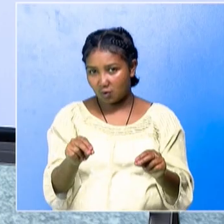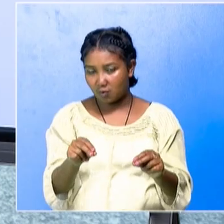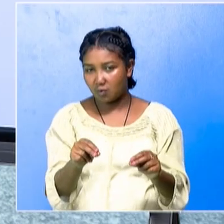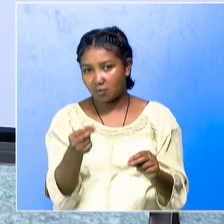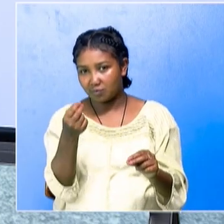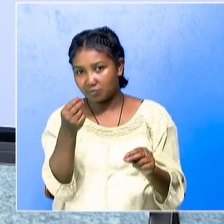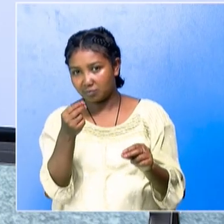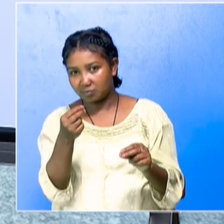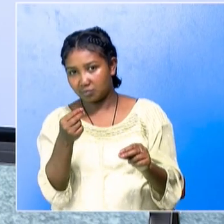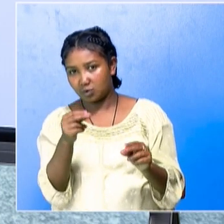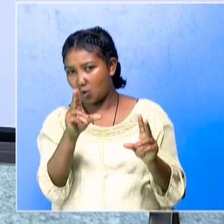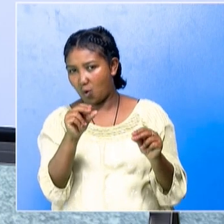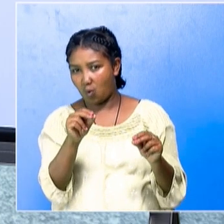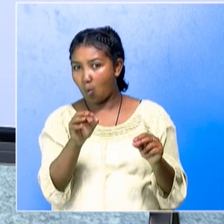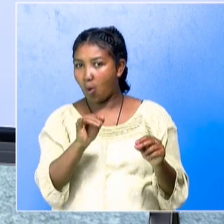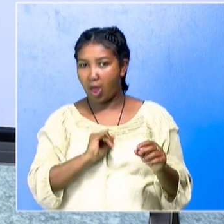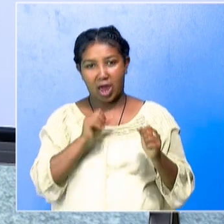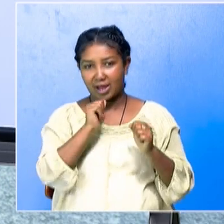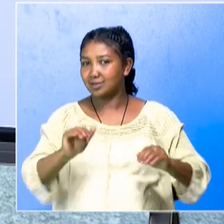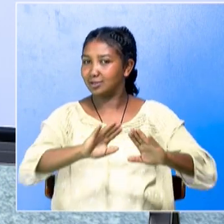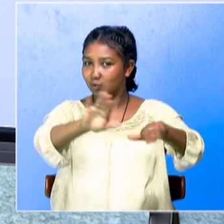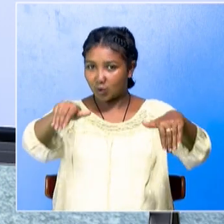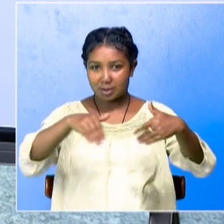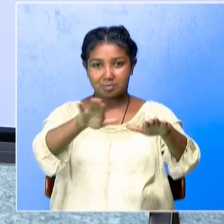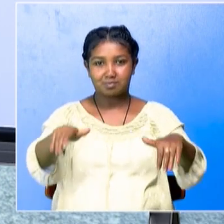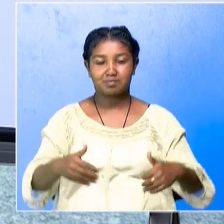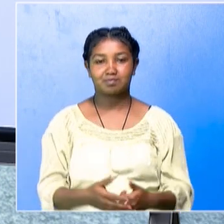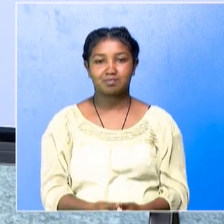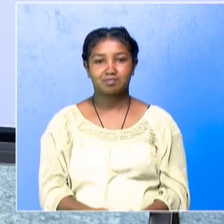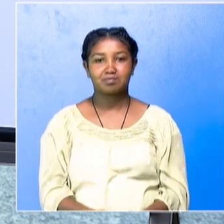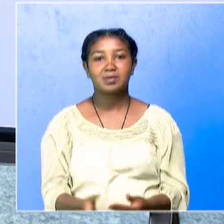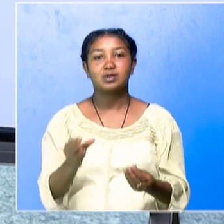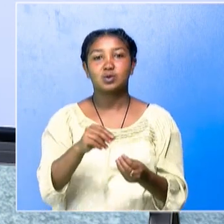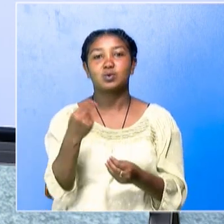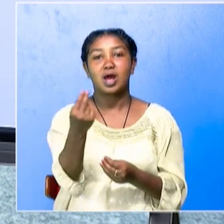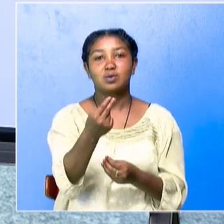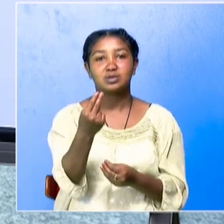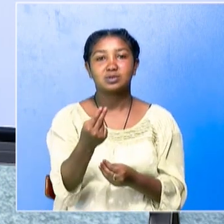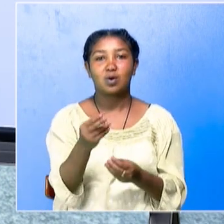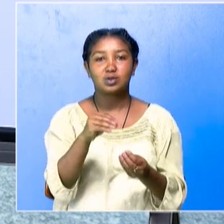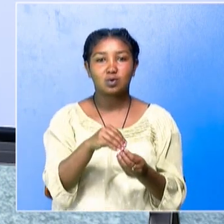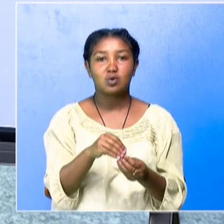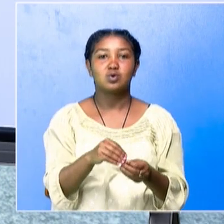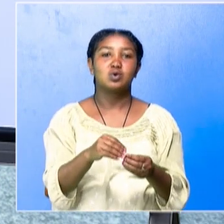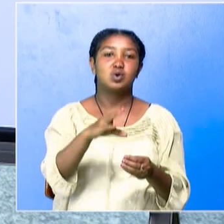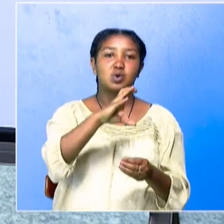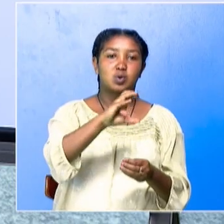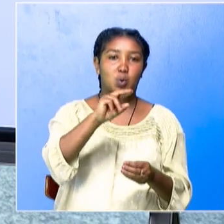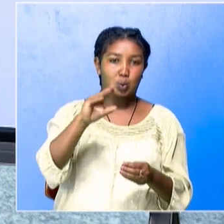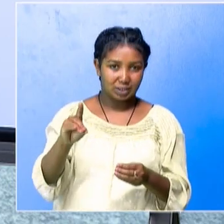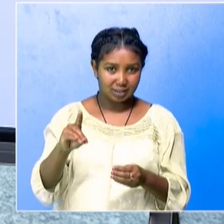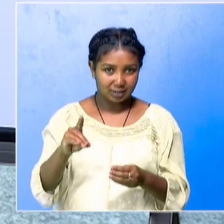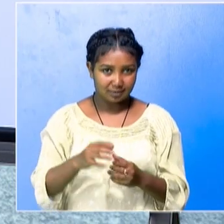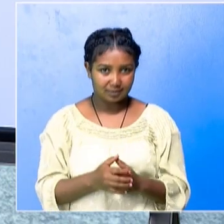And also you can say, no, I can't swim. And also we can use also could as past